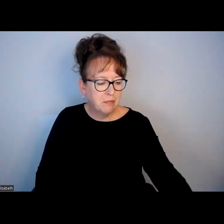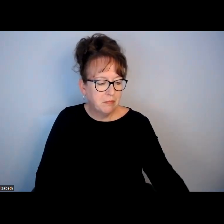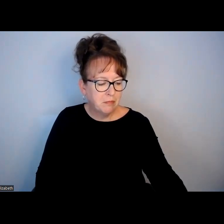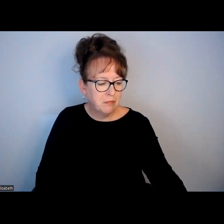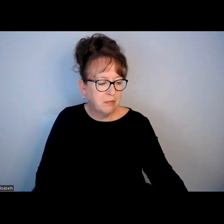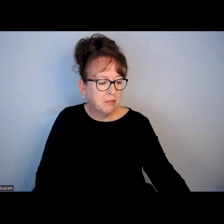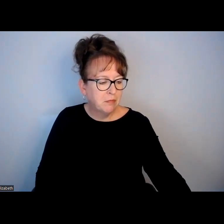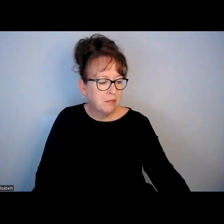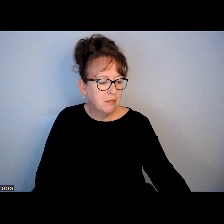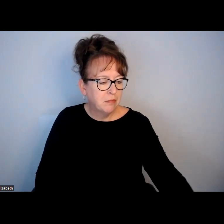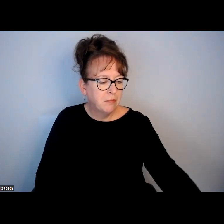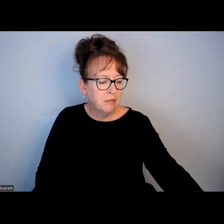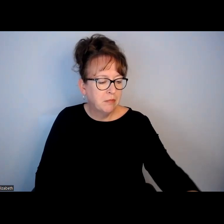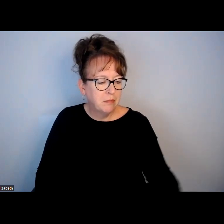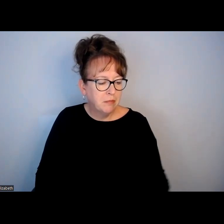what was I saying?